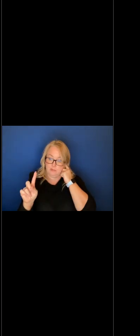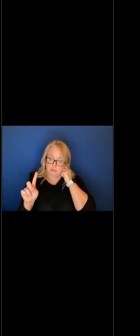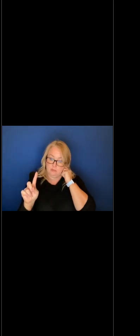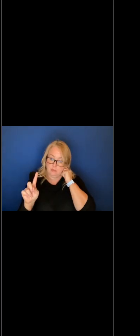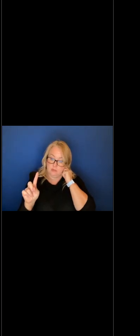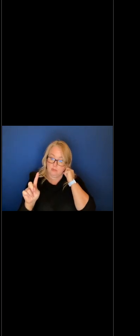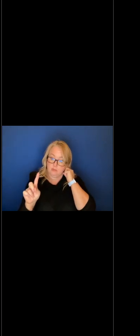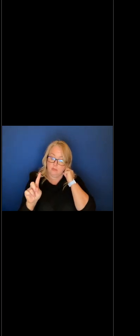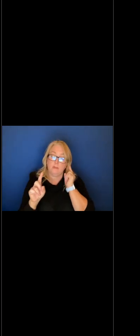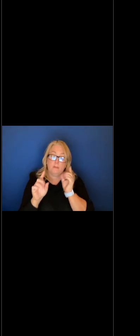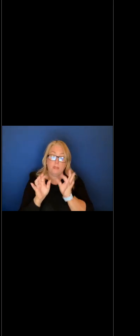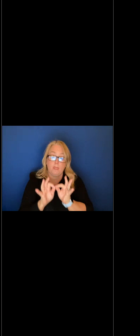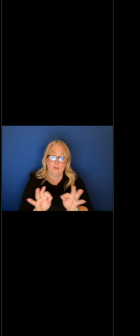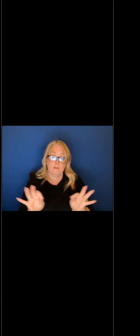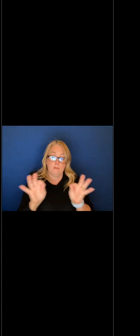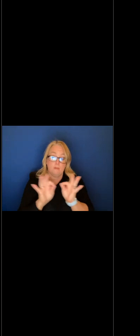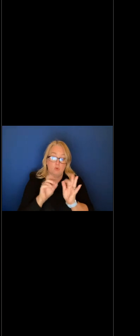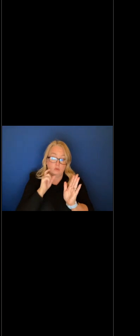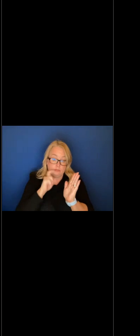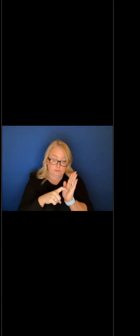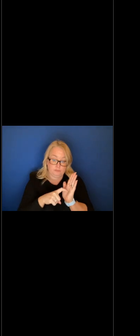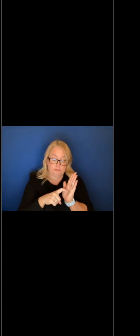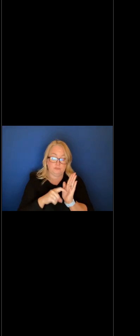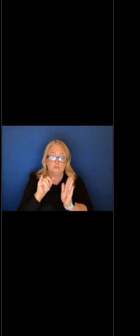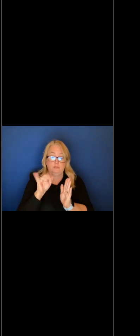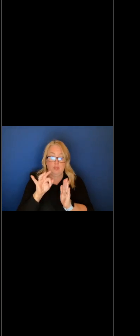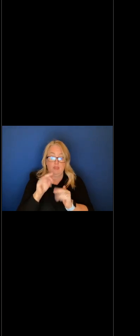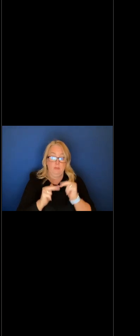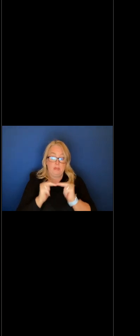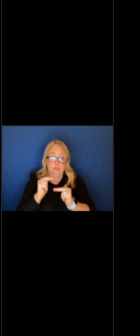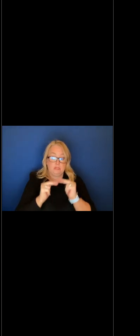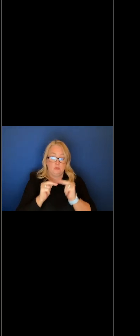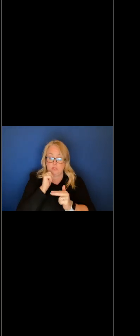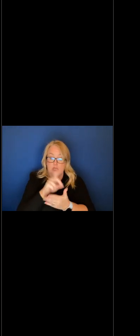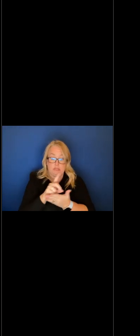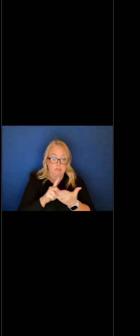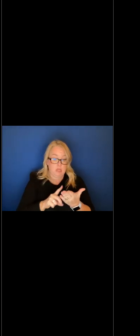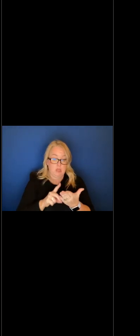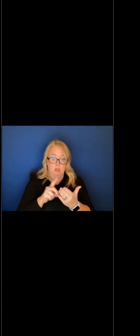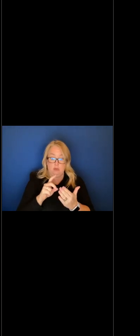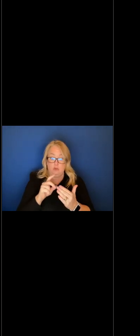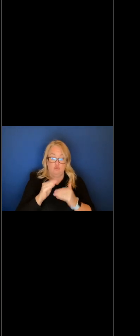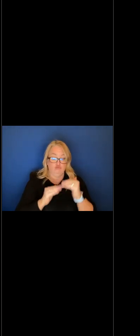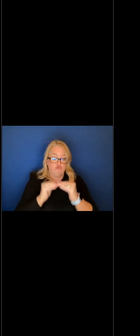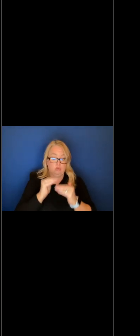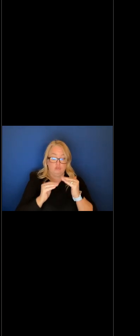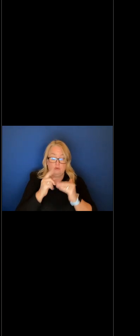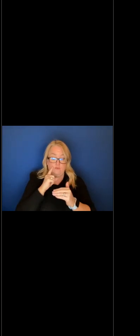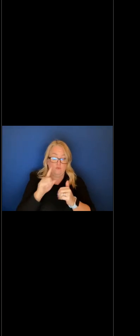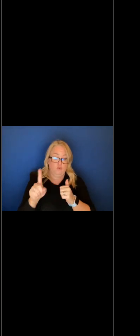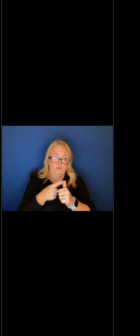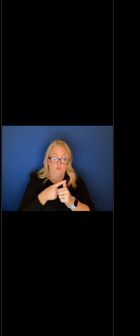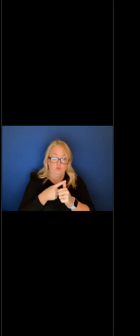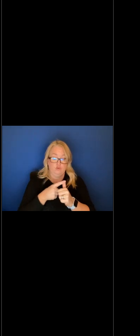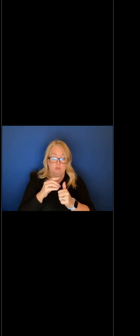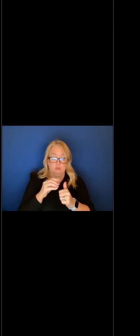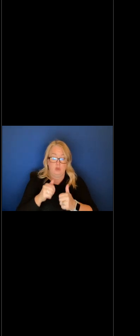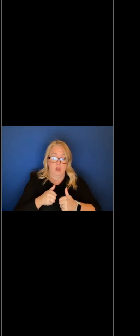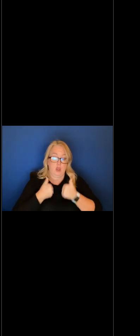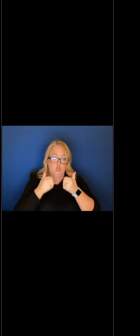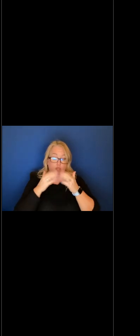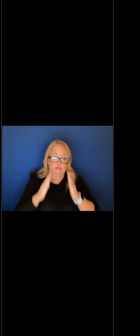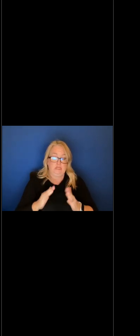1991. It is important to note that a building was not designed or constructed for first